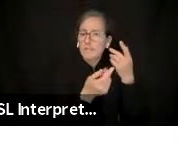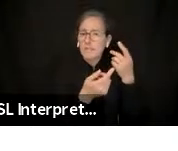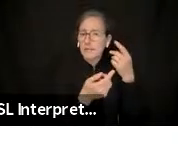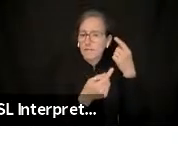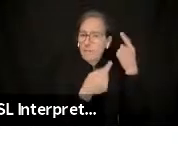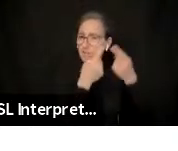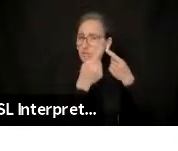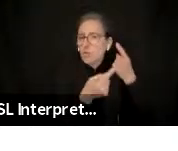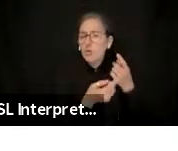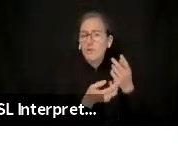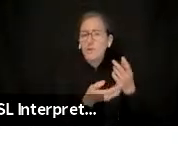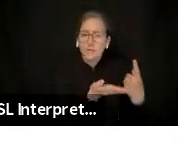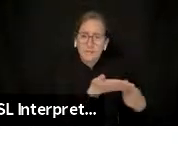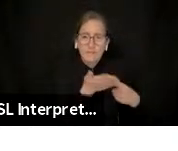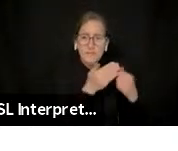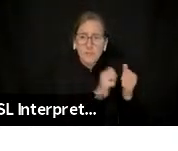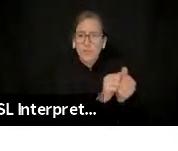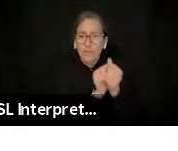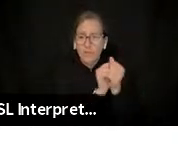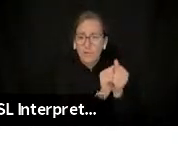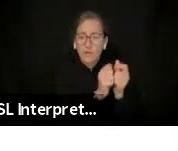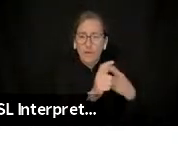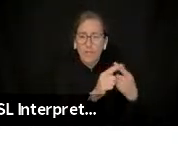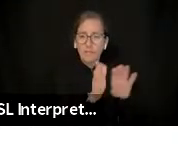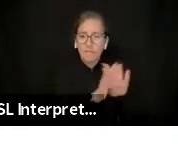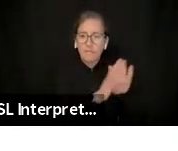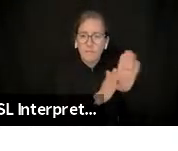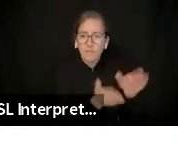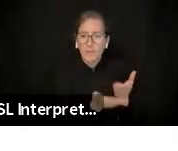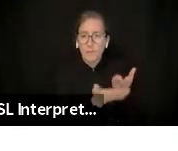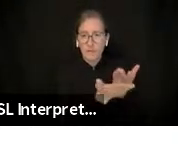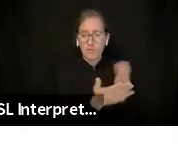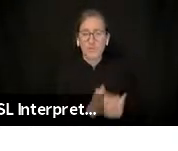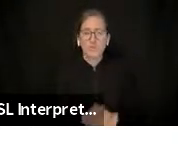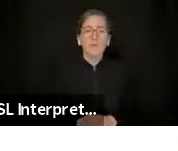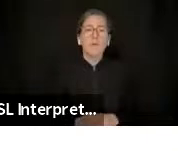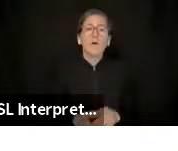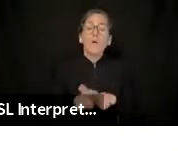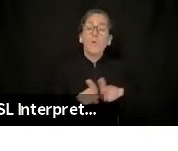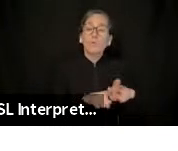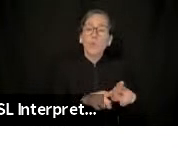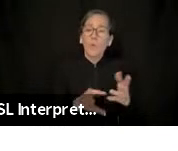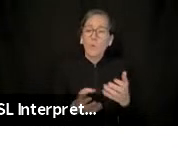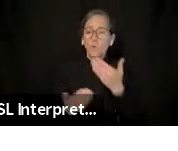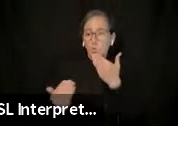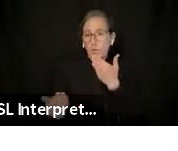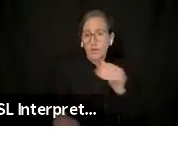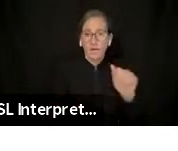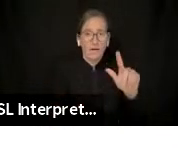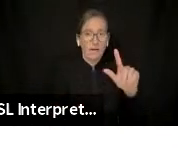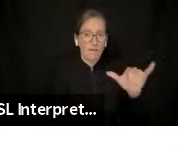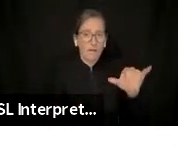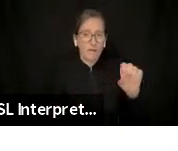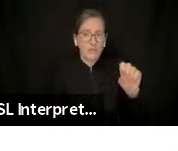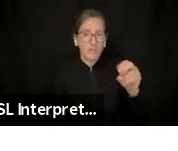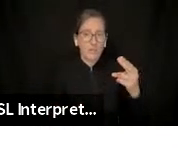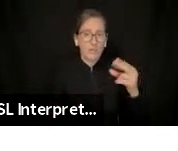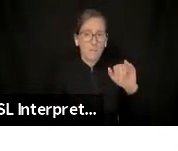discussed together as a team. And I also want to thank Allyship in Action for their hard work in making sure